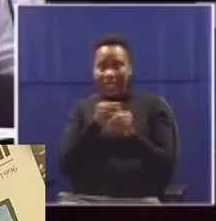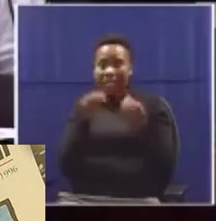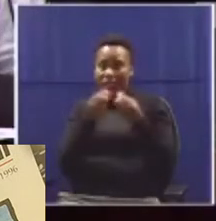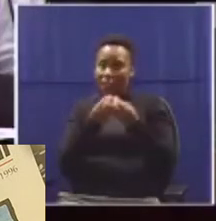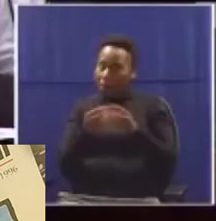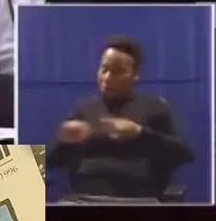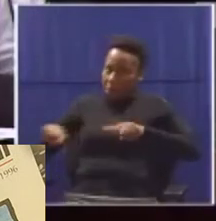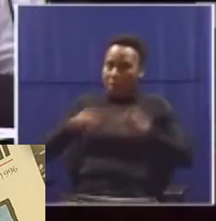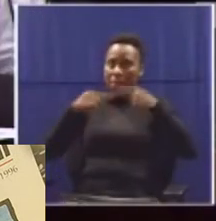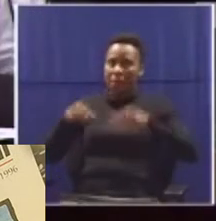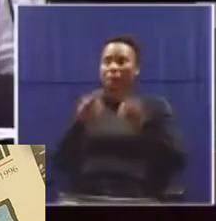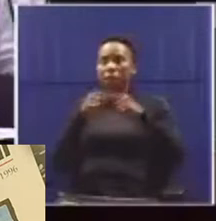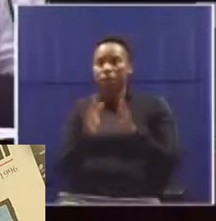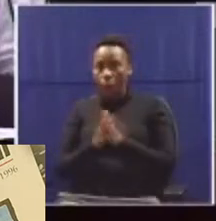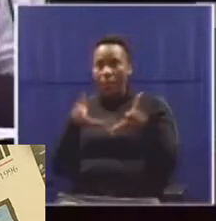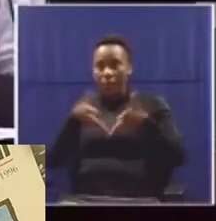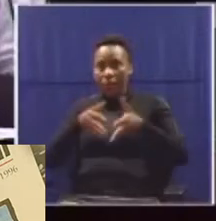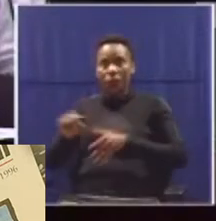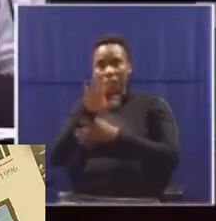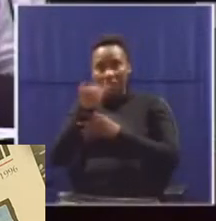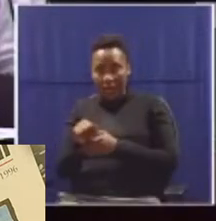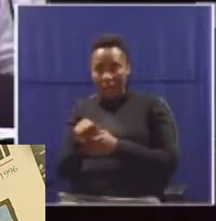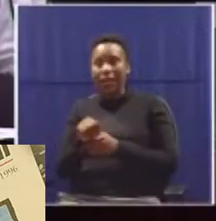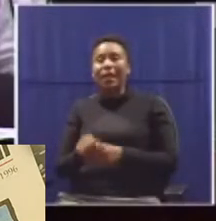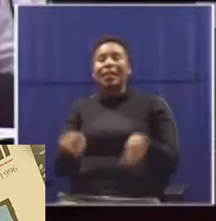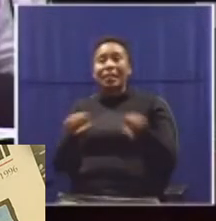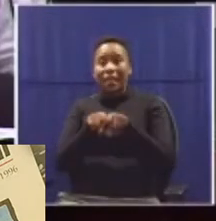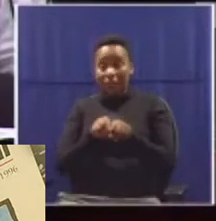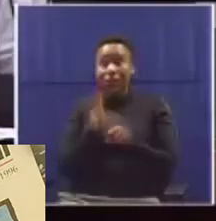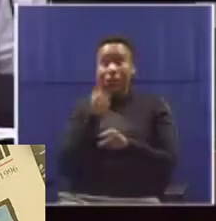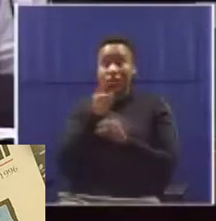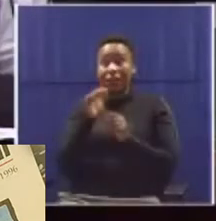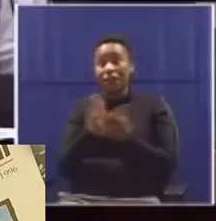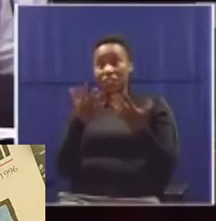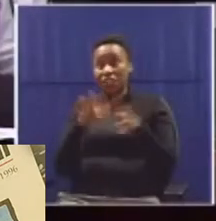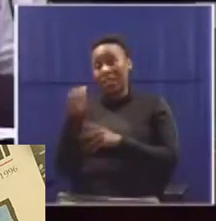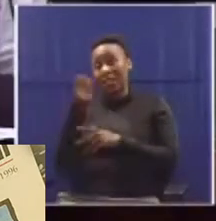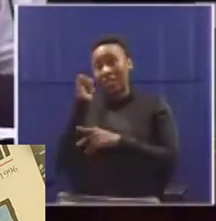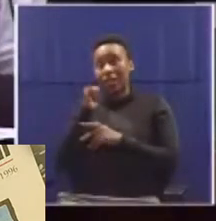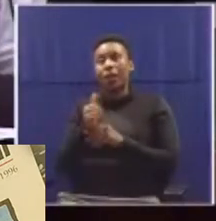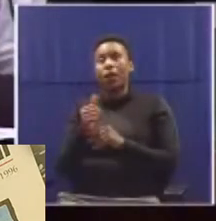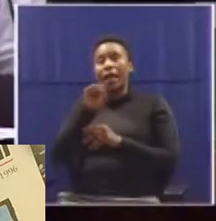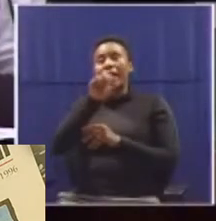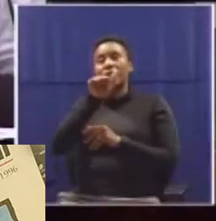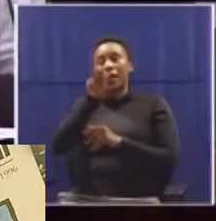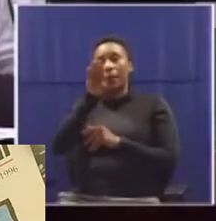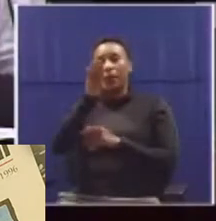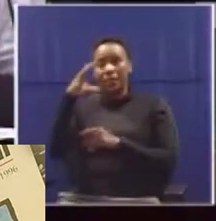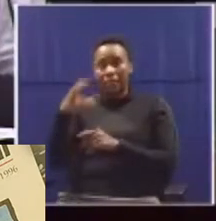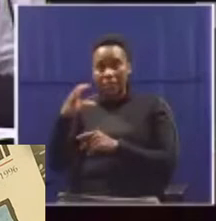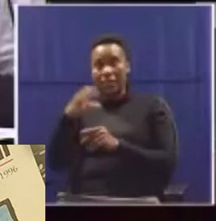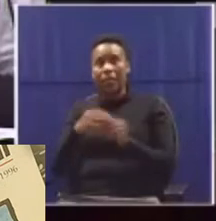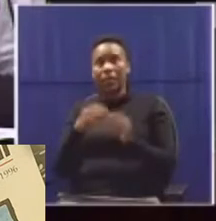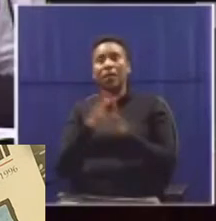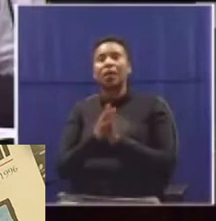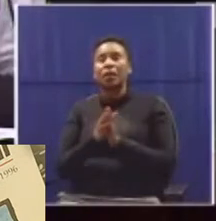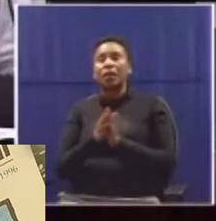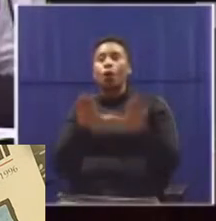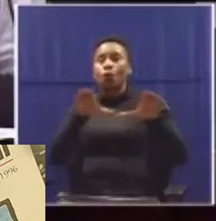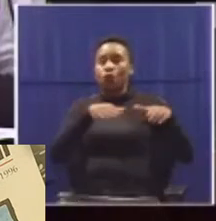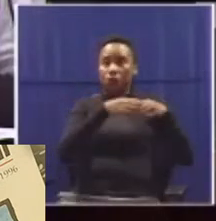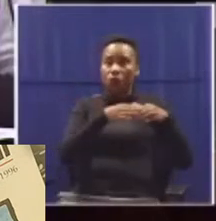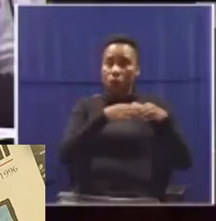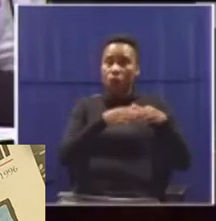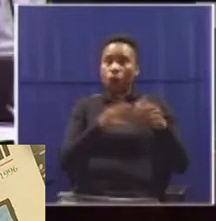be a travesty if Government censorship like we saw yesterday when an sabc crew was pulled from covering an ifp event